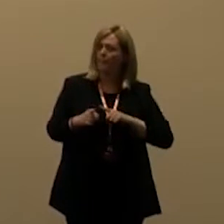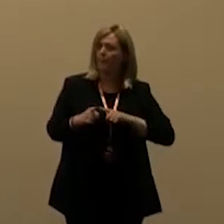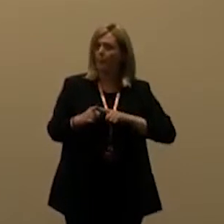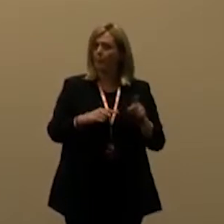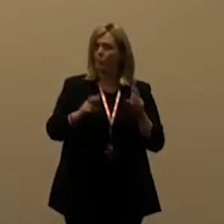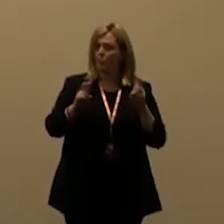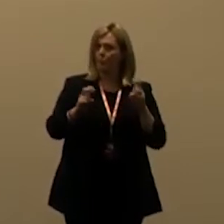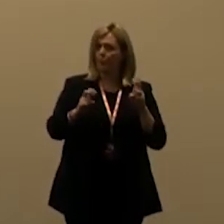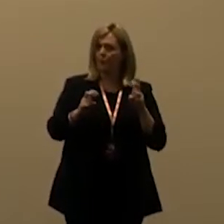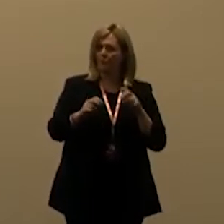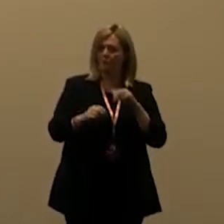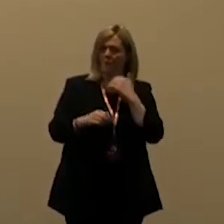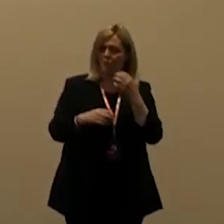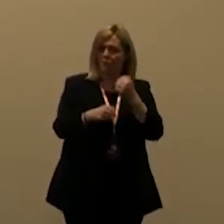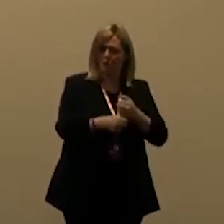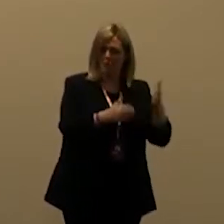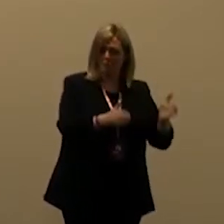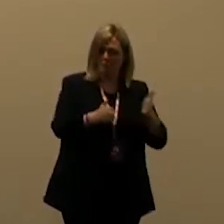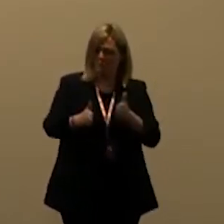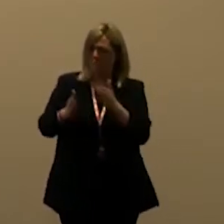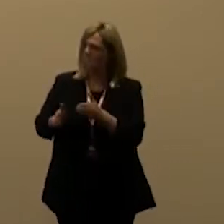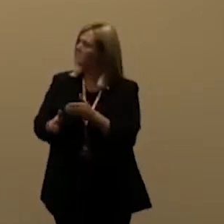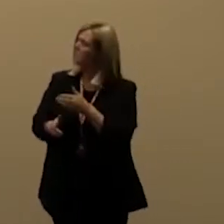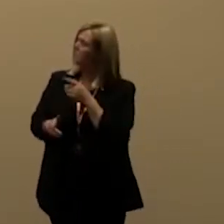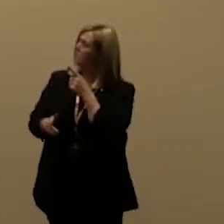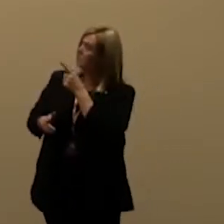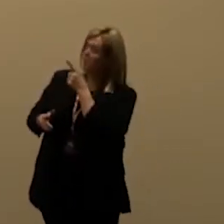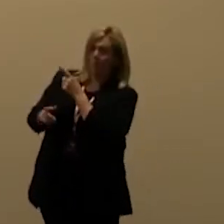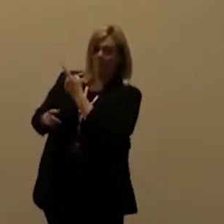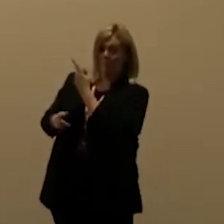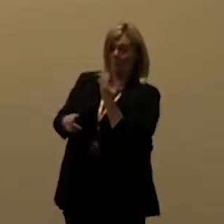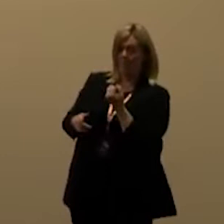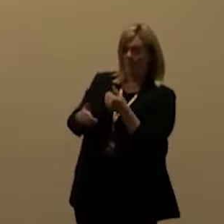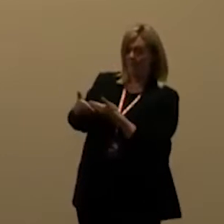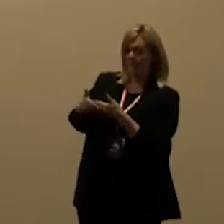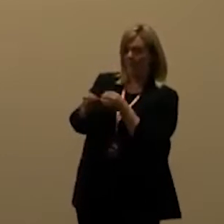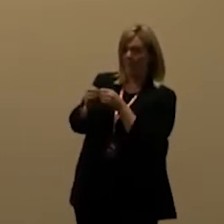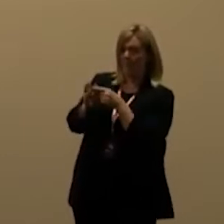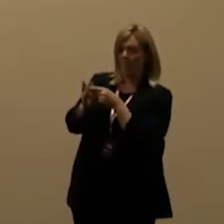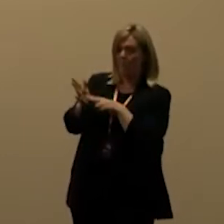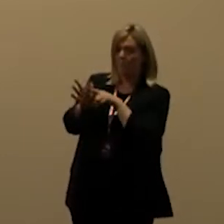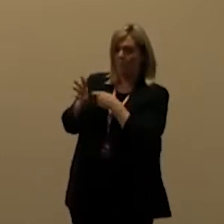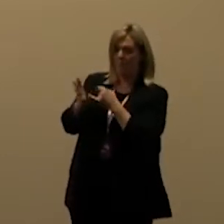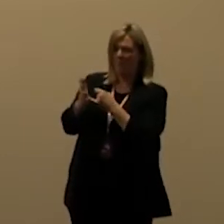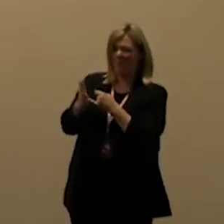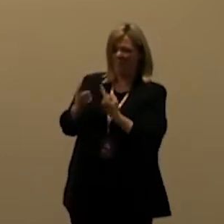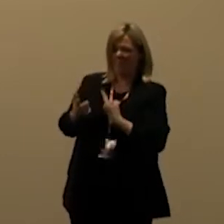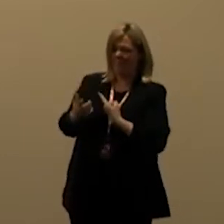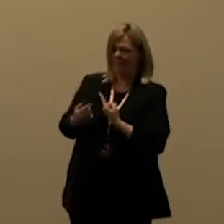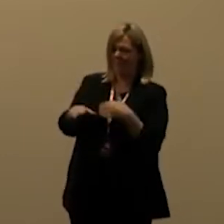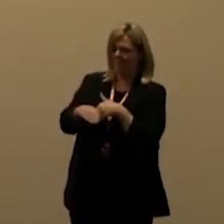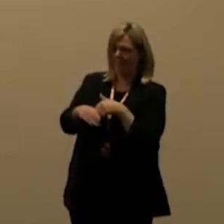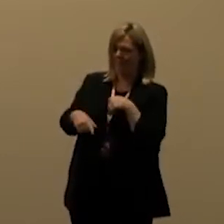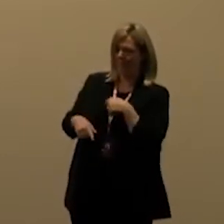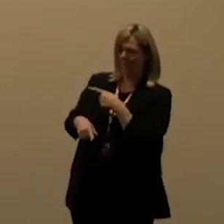by each generation. So here we have the baby boomers, and I'm ashamed to say that actually I identify with that statement,